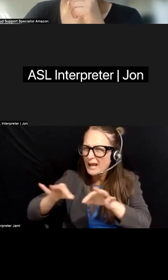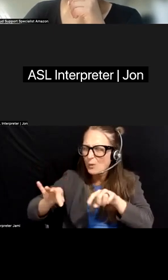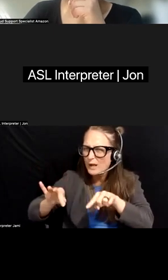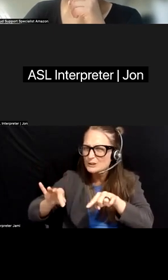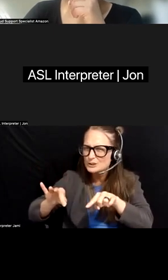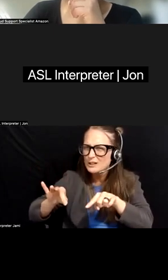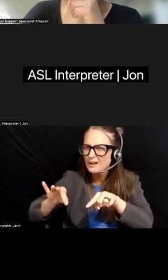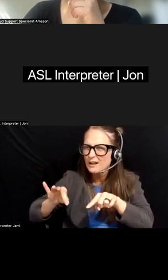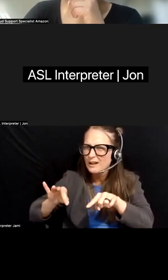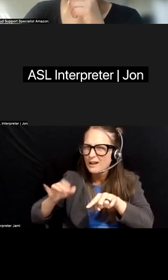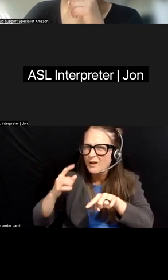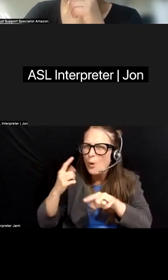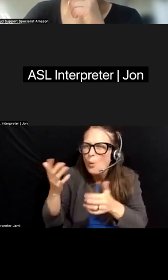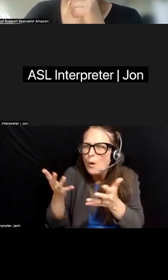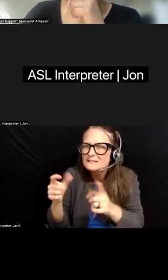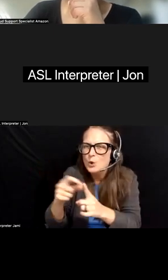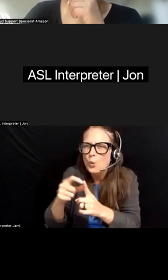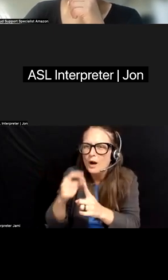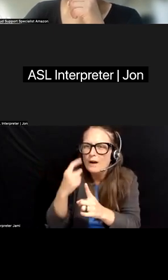massive